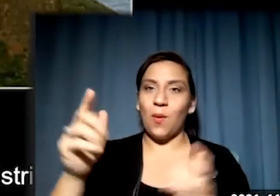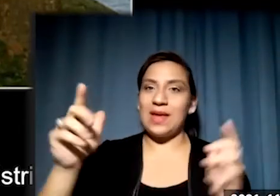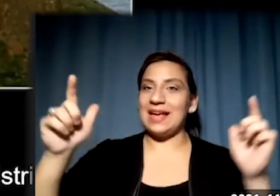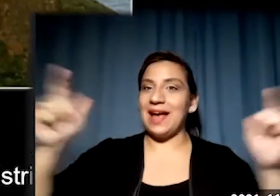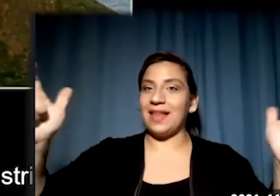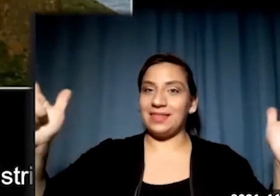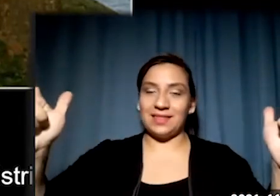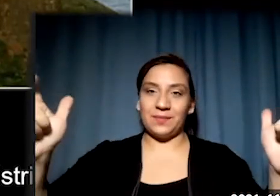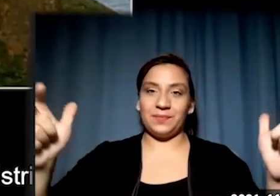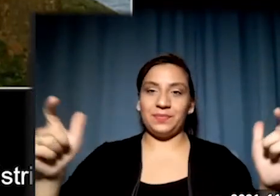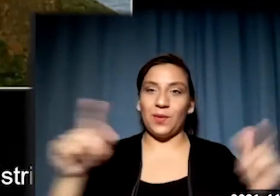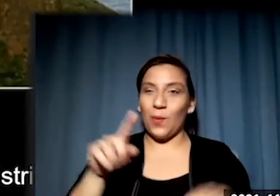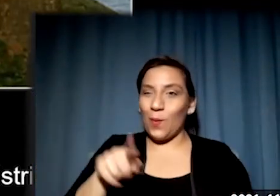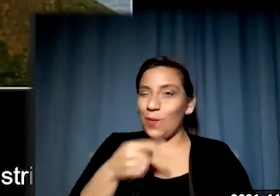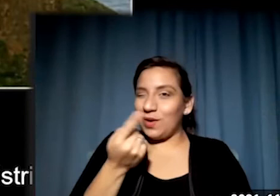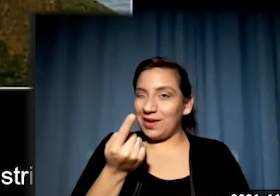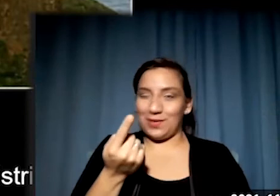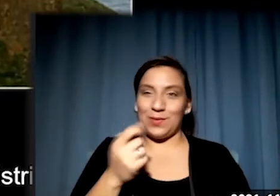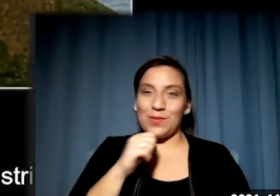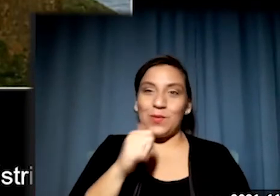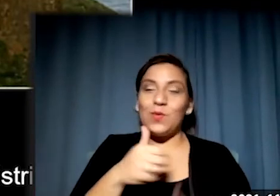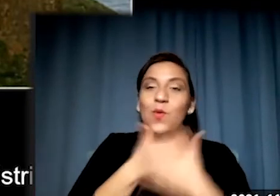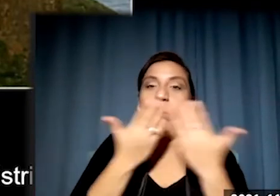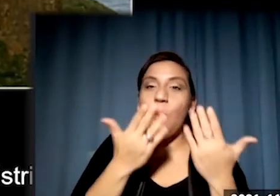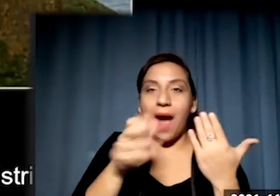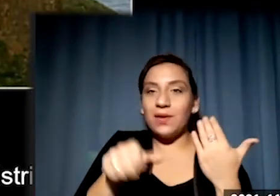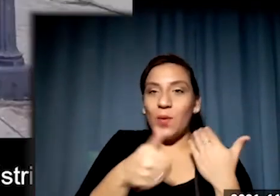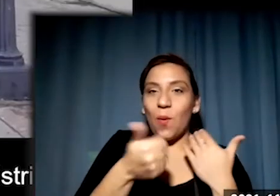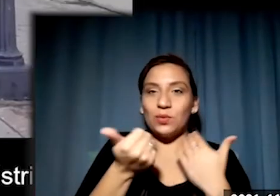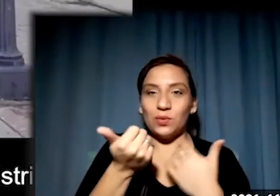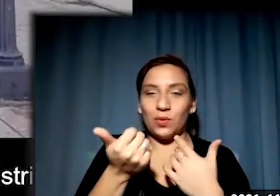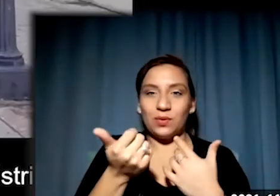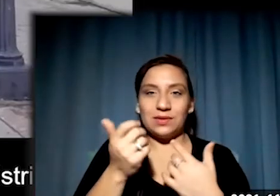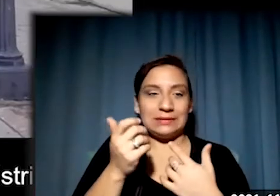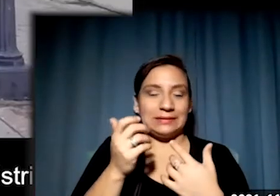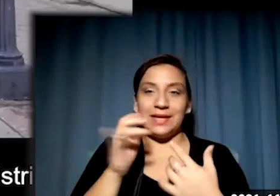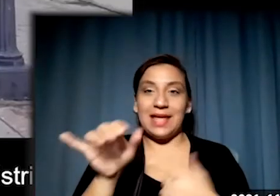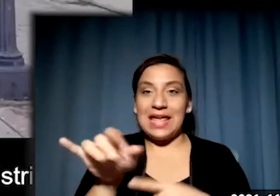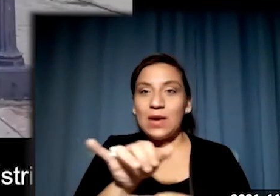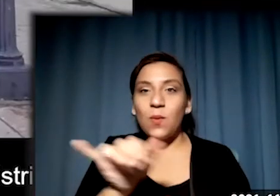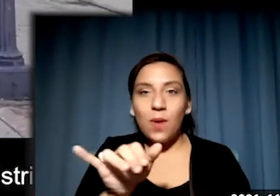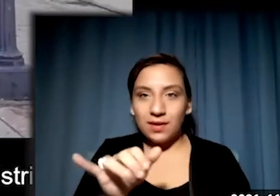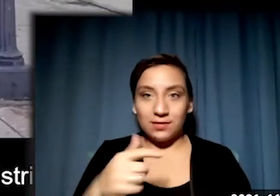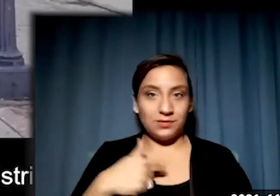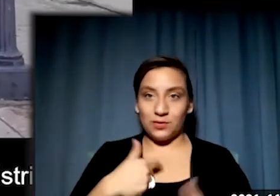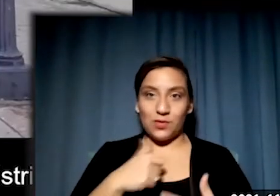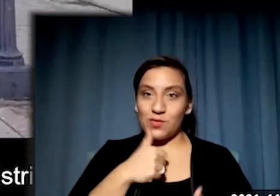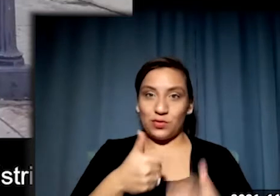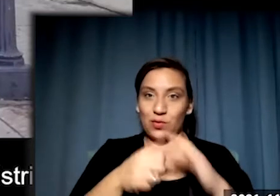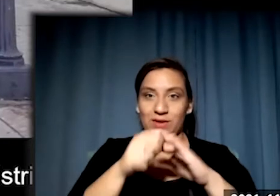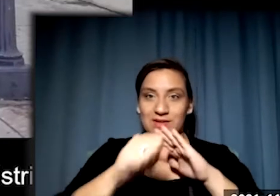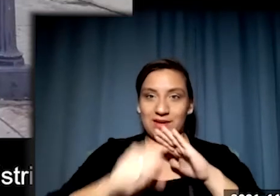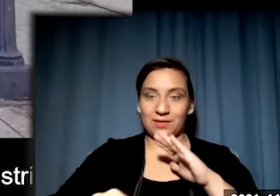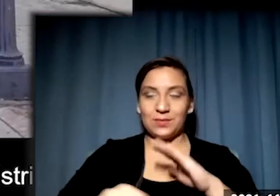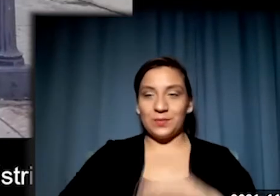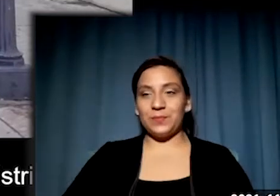not exaggerating. And it is a unique chapter in the history of humankind and the development of what